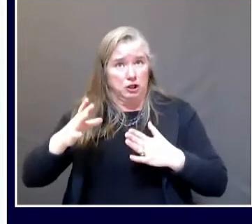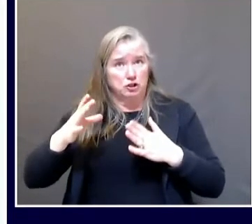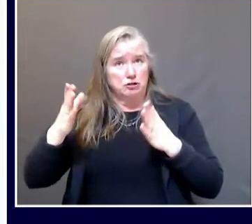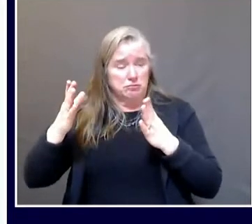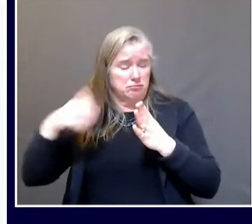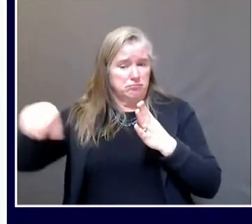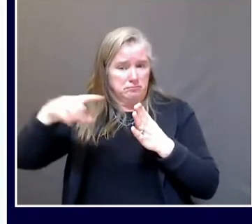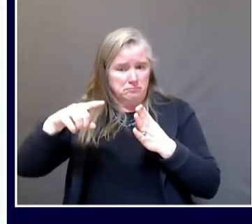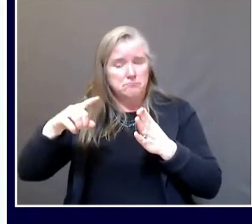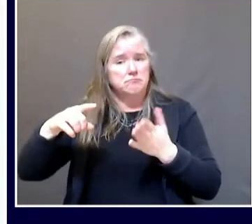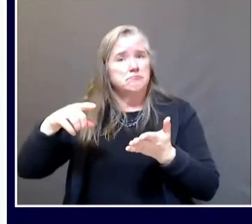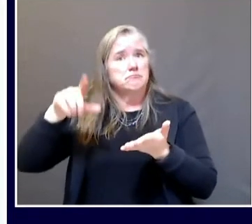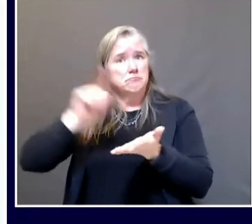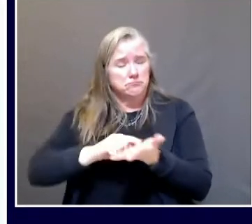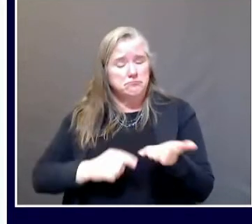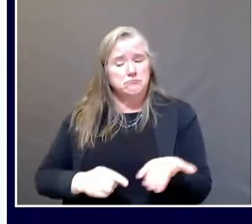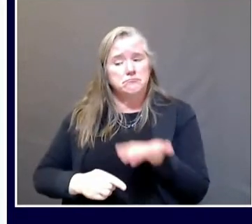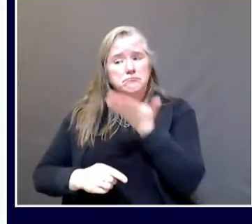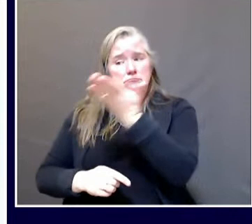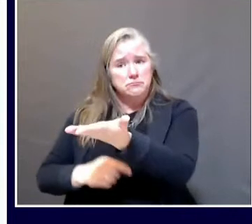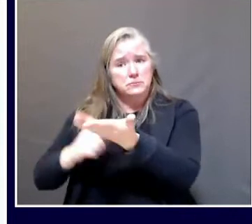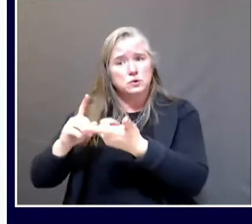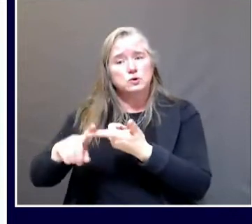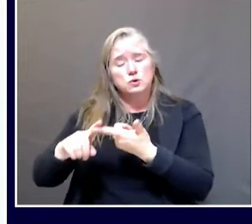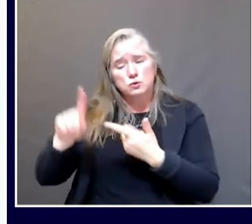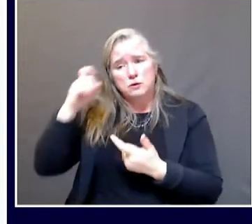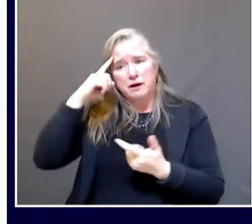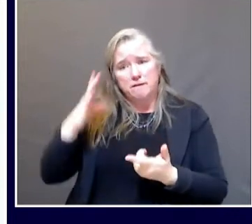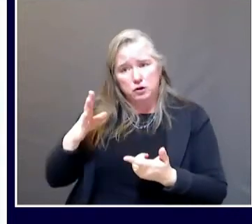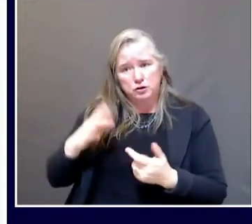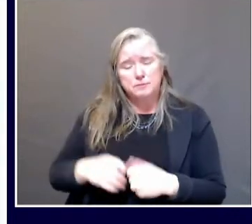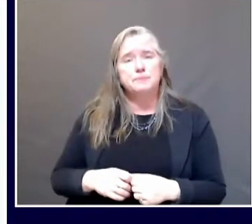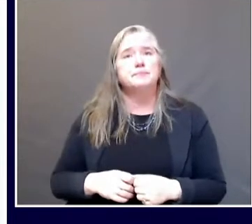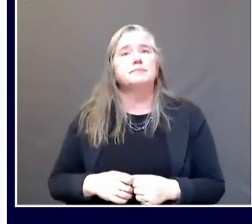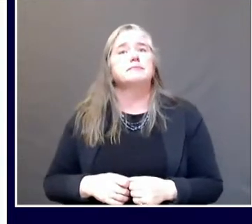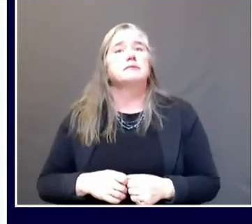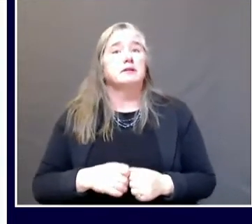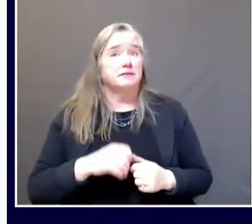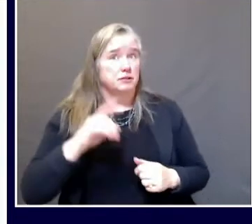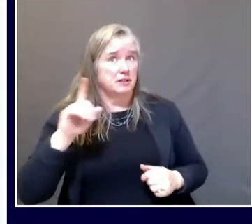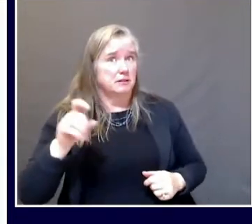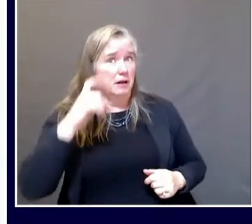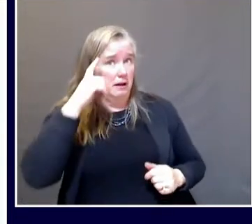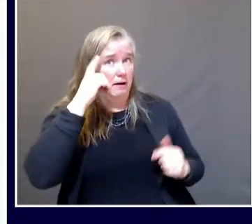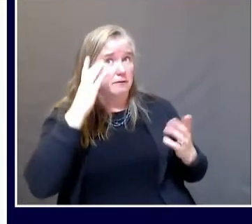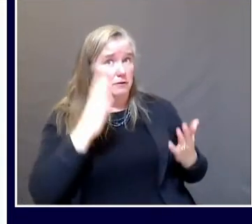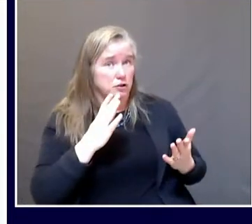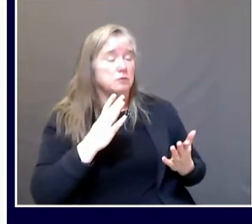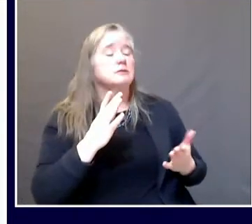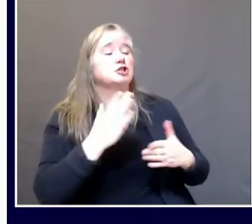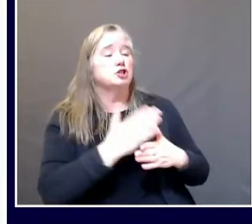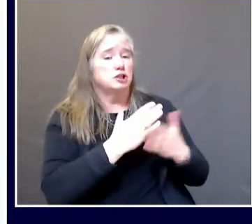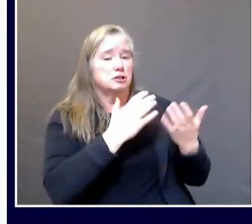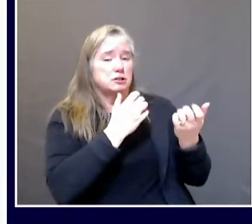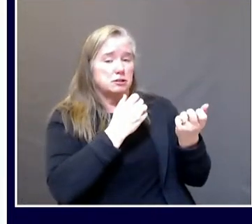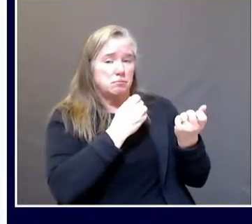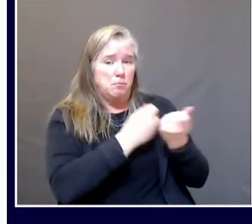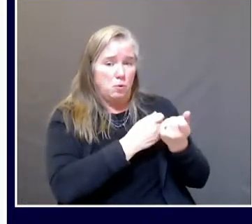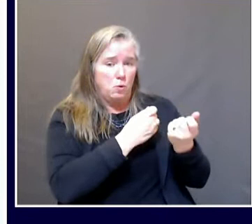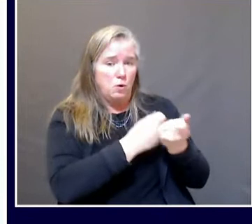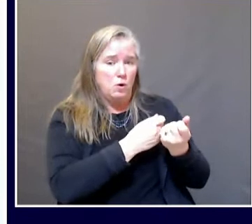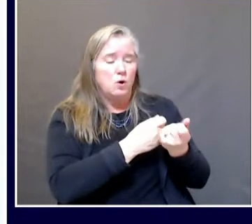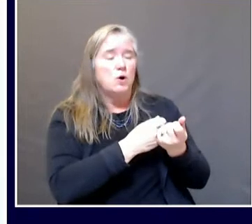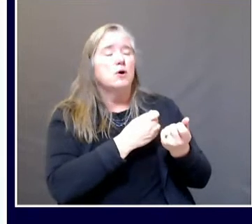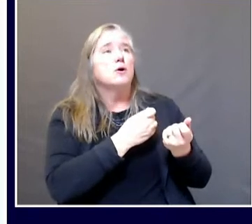her shared support for us trying to ensure that people in Maine don't find themselves surprised with a bill when they go to